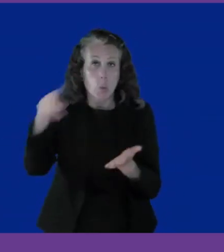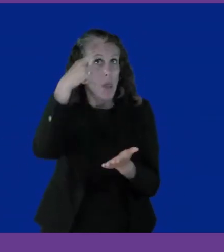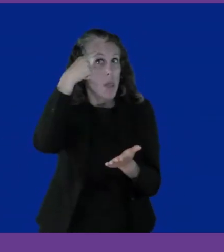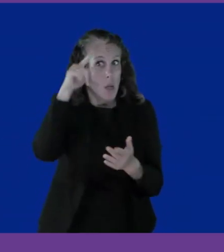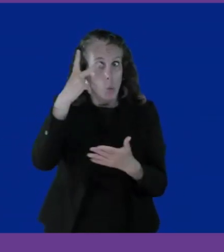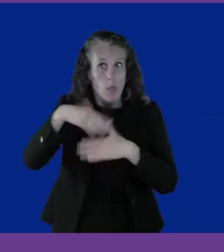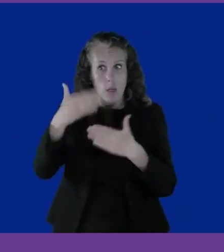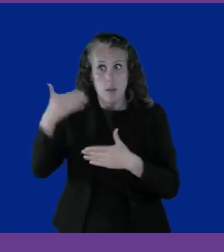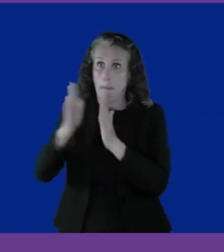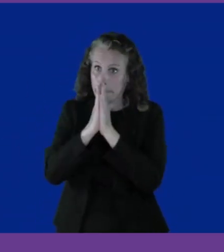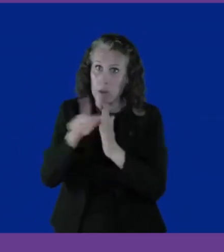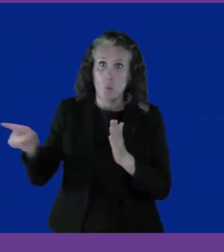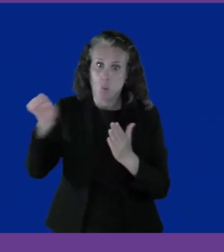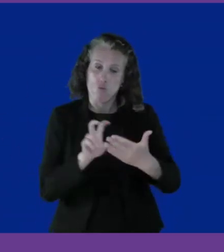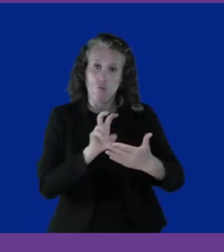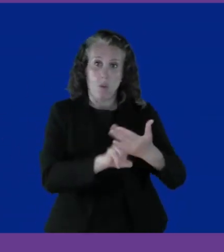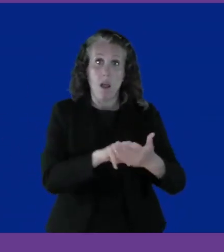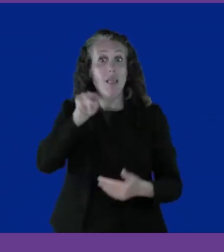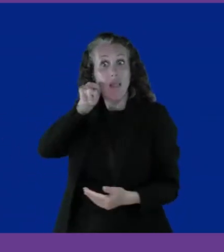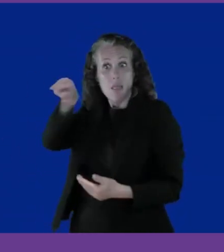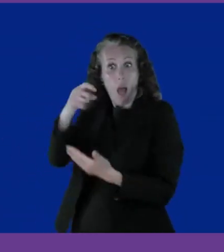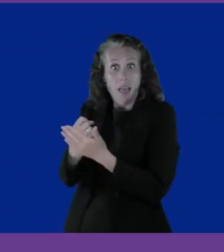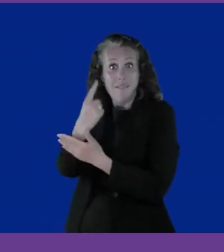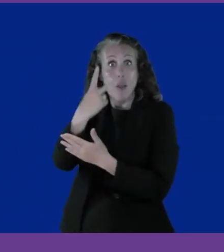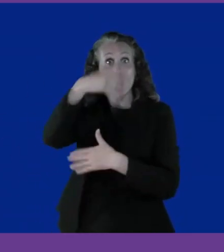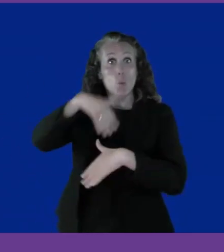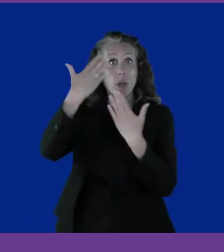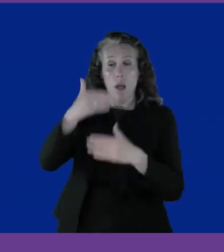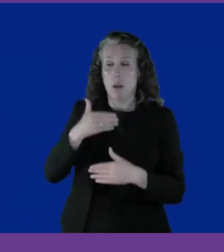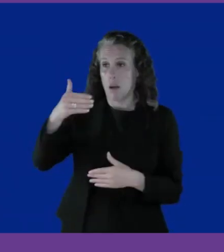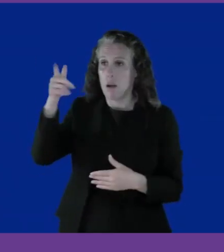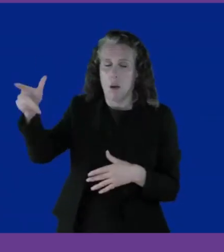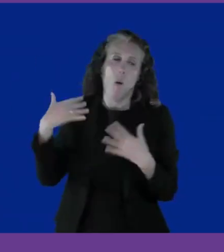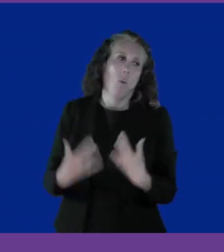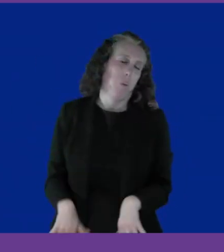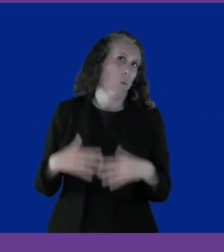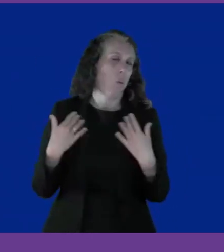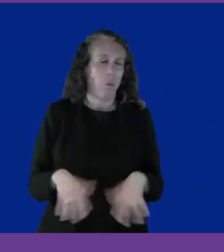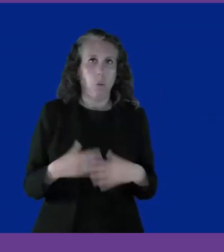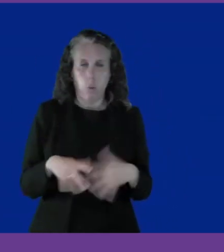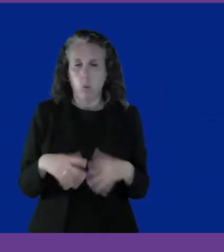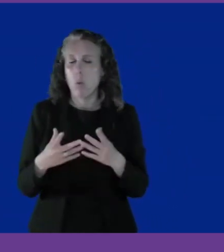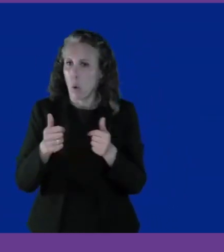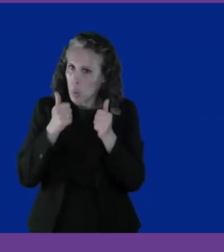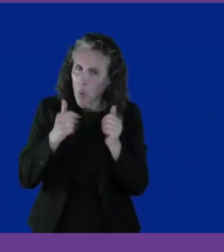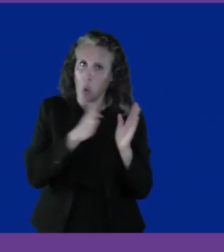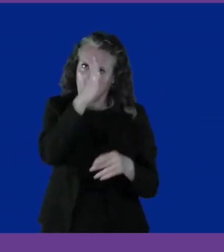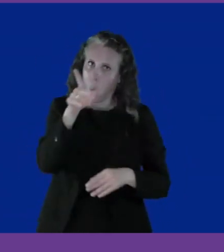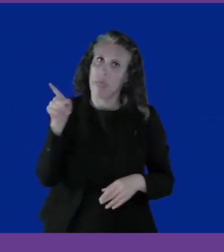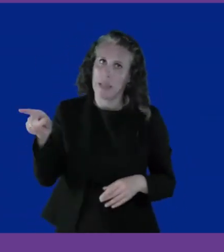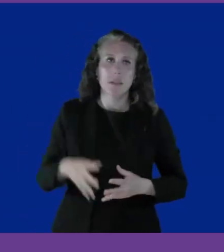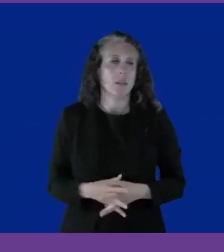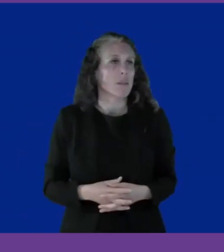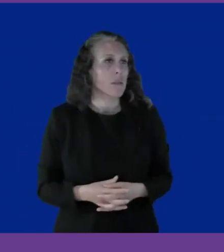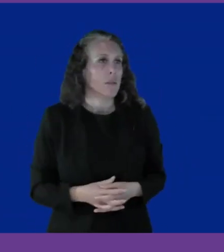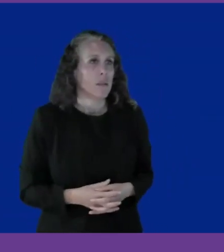because it will be amazing for us in this event we are organizing today. Now,